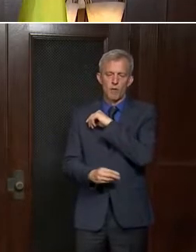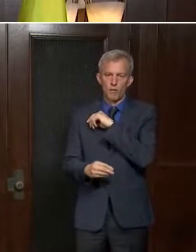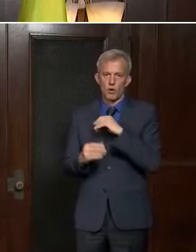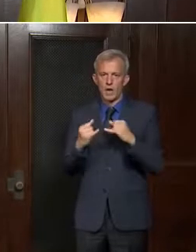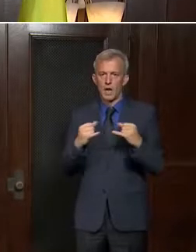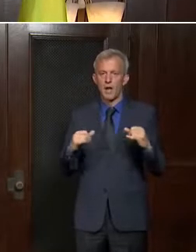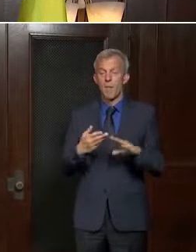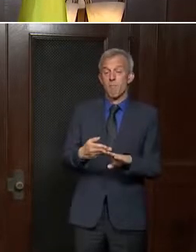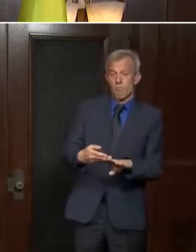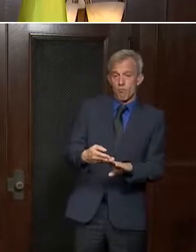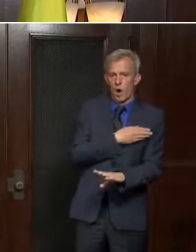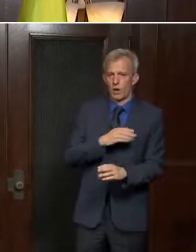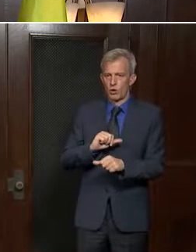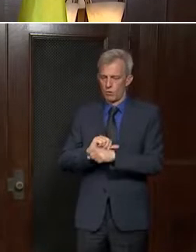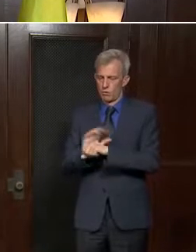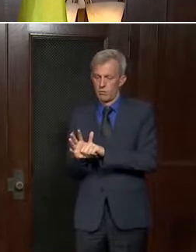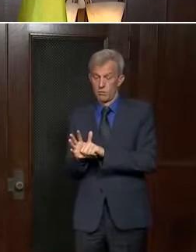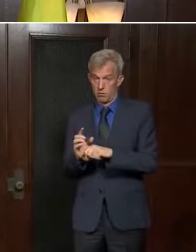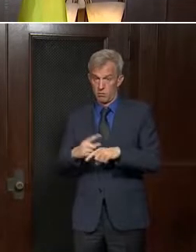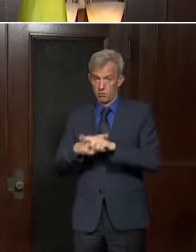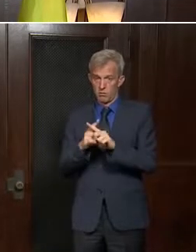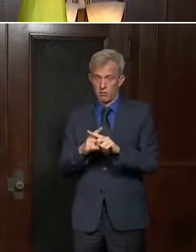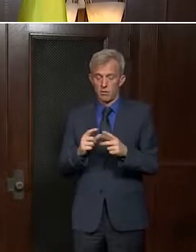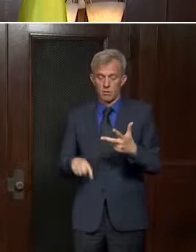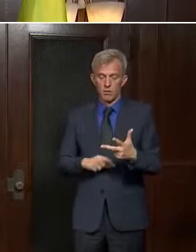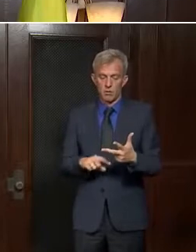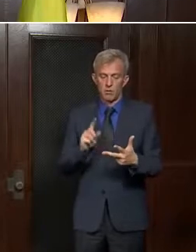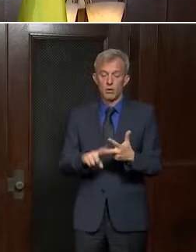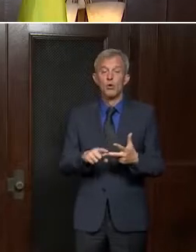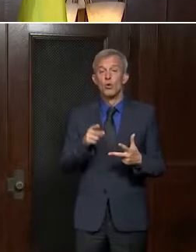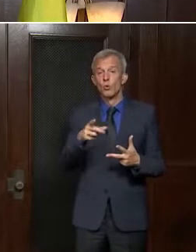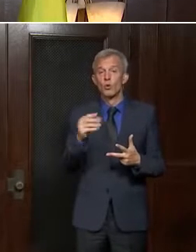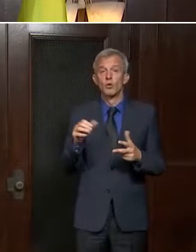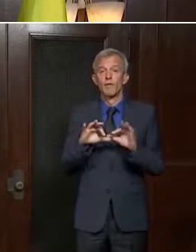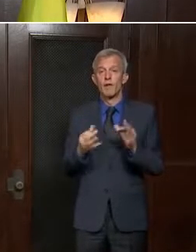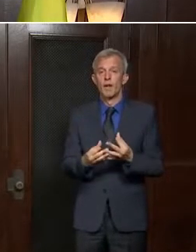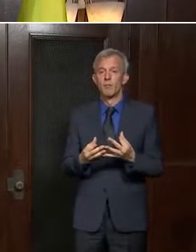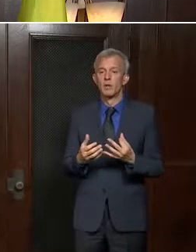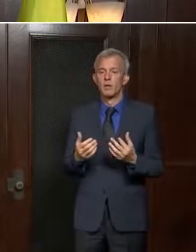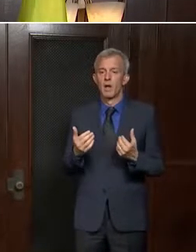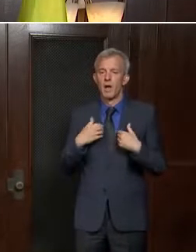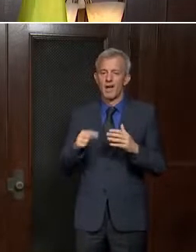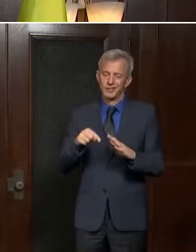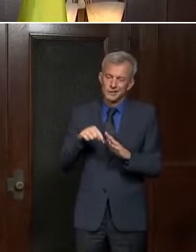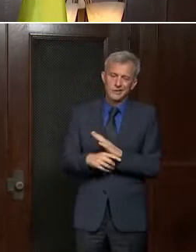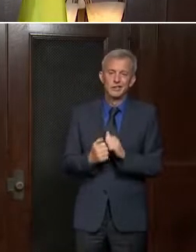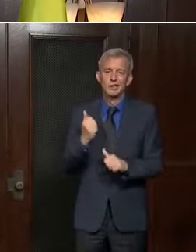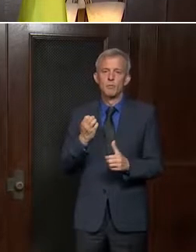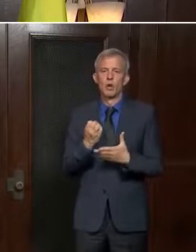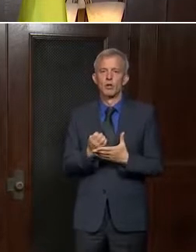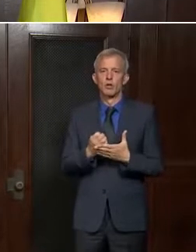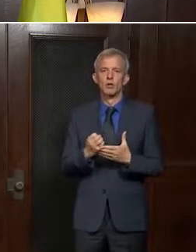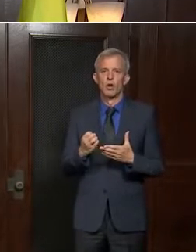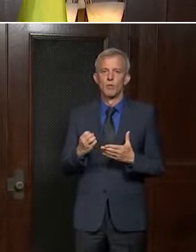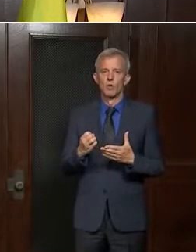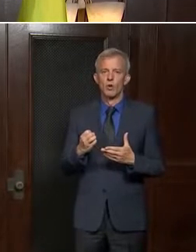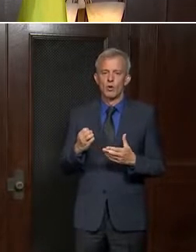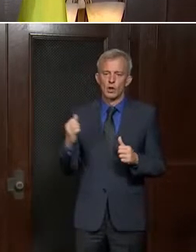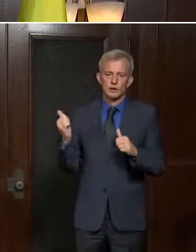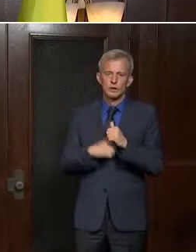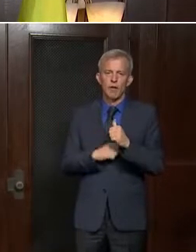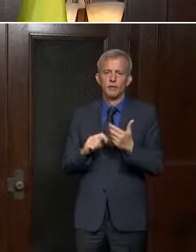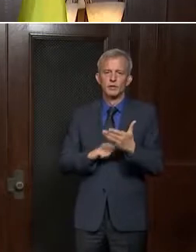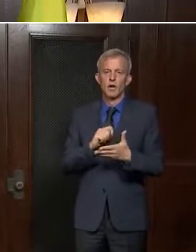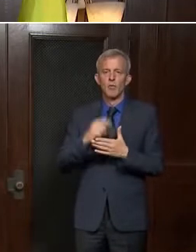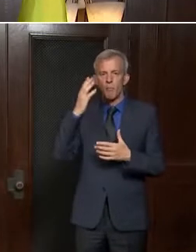prior to the COVID-19 crisis. And third, you and your family have fallen into deeper economic hardship during the crisis because